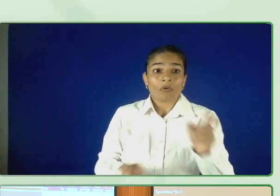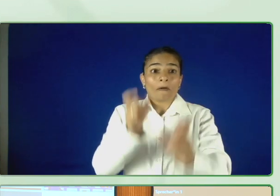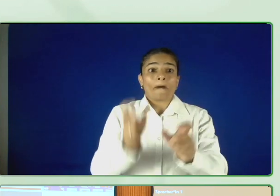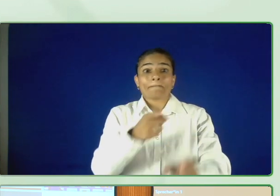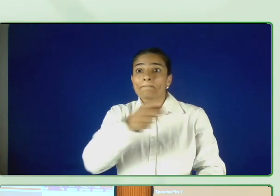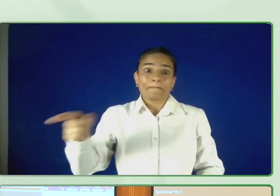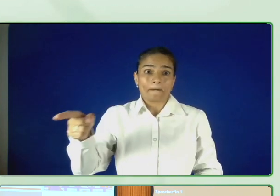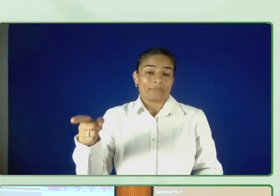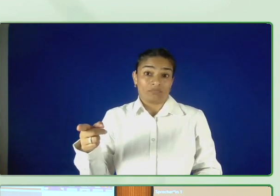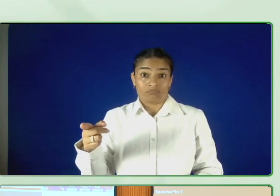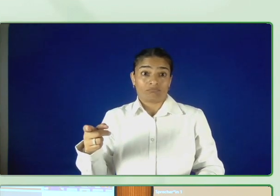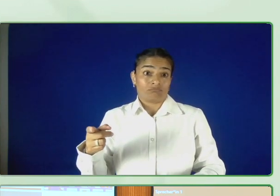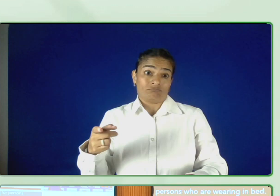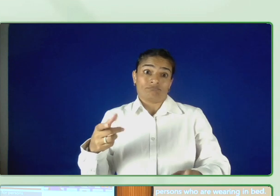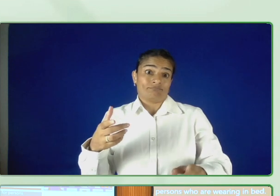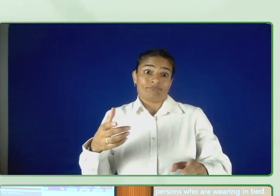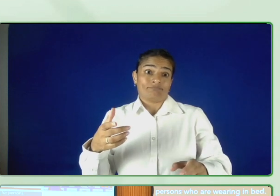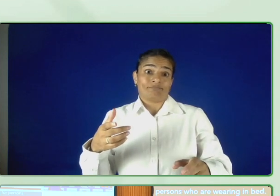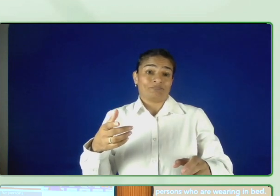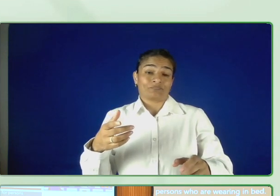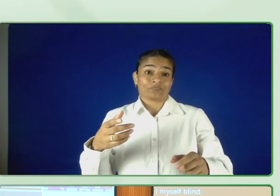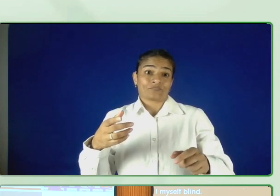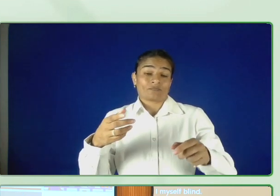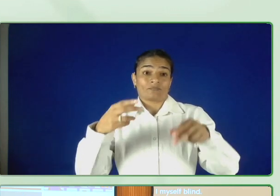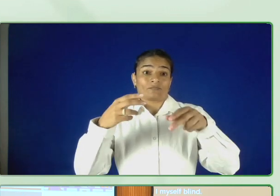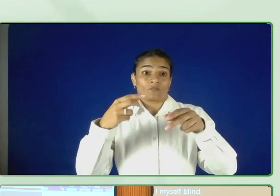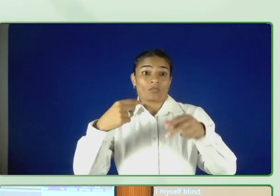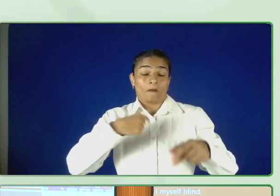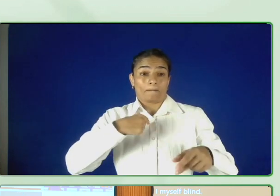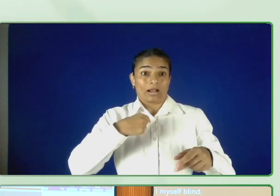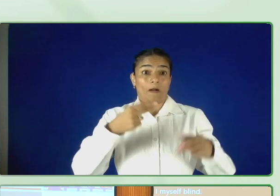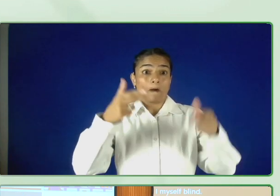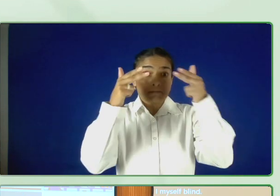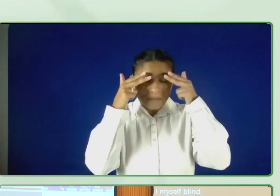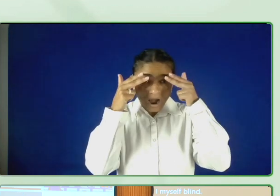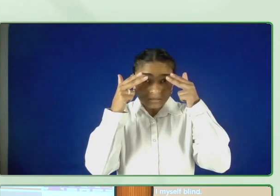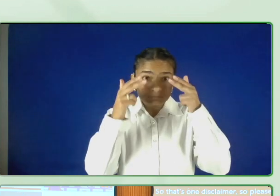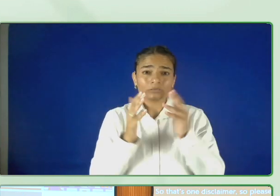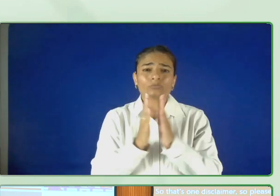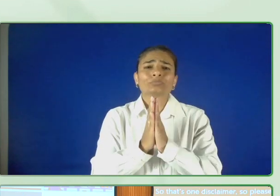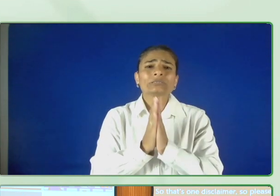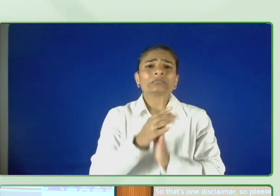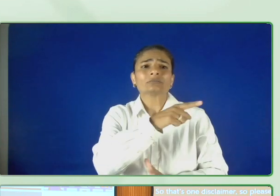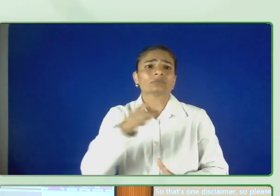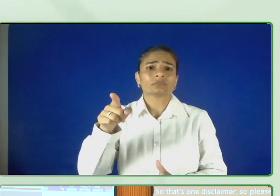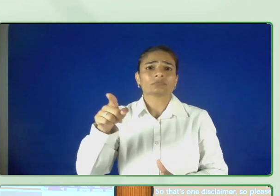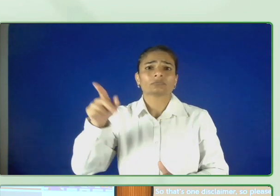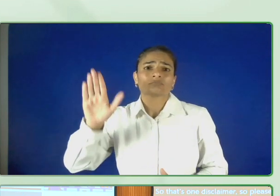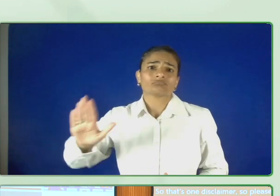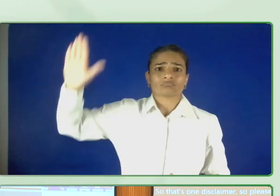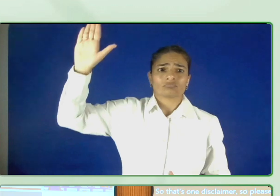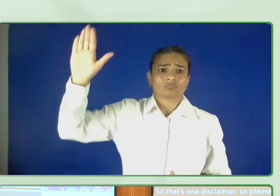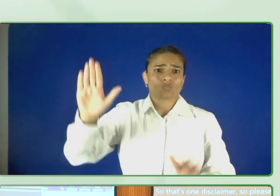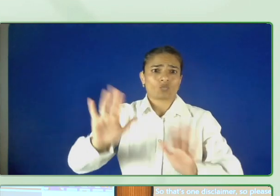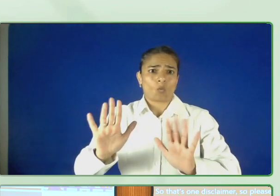I myself blind, so that's one disclaimer, so please don't raise your hand. My founder, my colleague, Wamik Hassan, he's deaf, so I